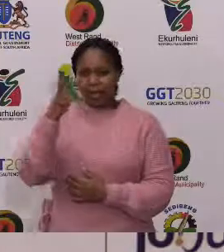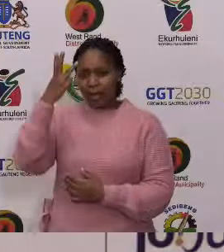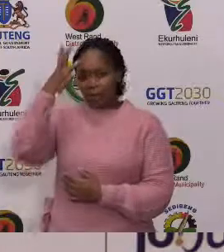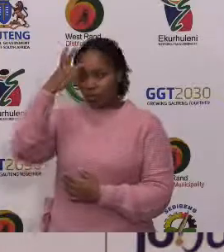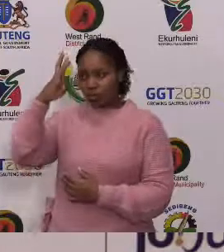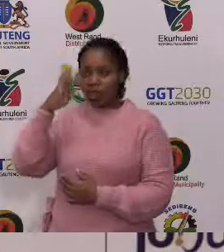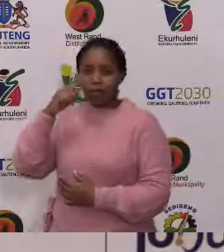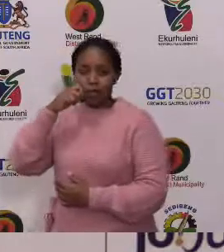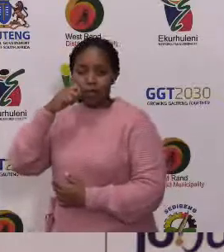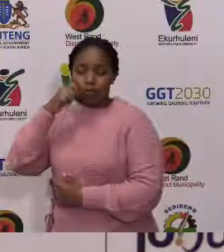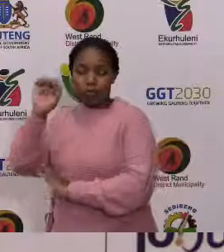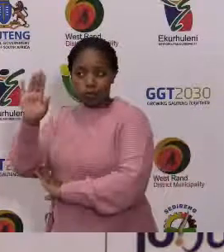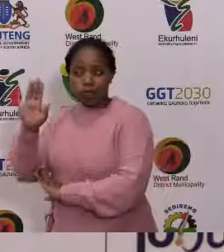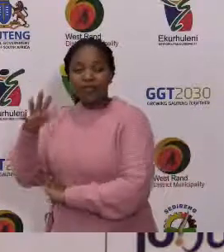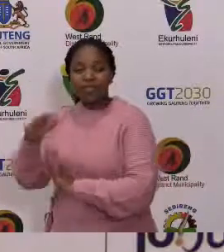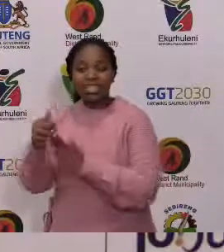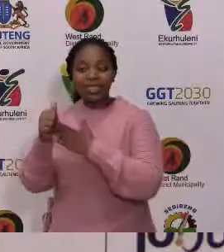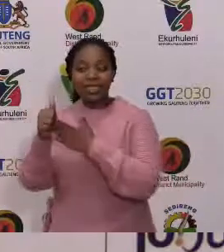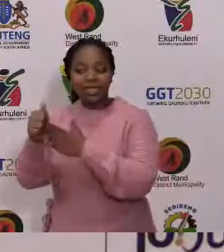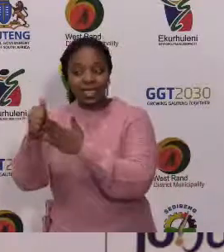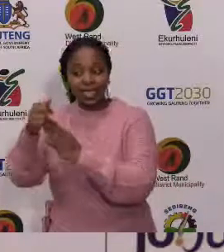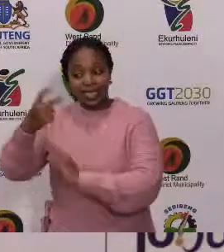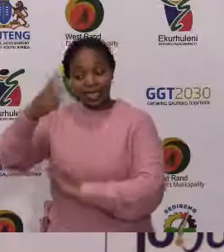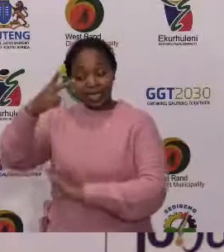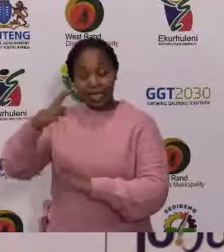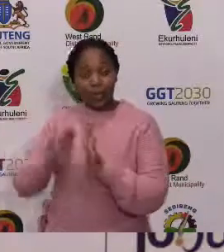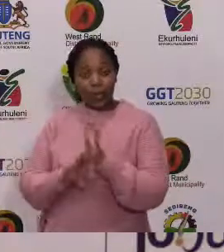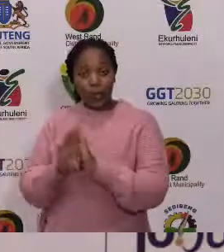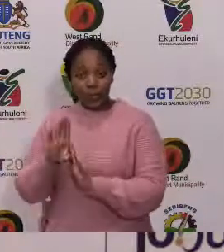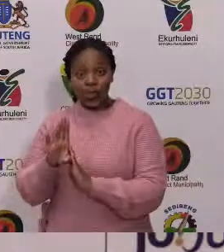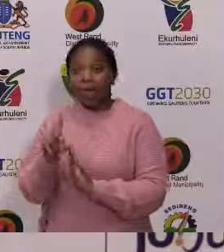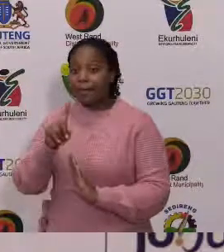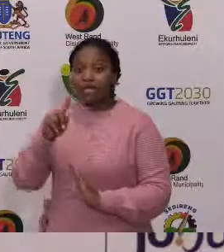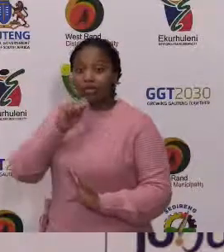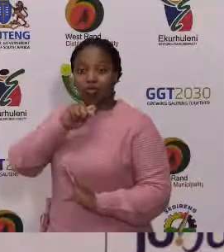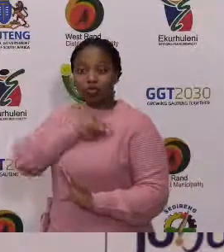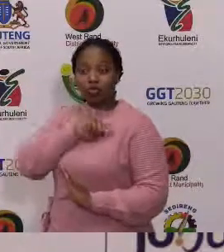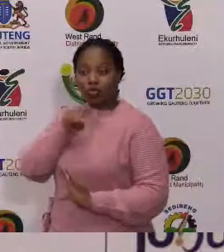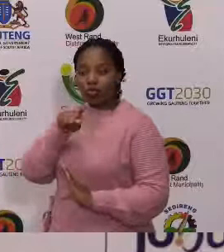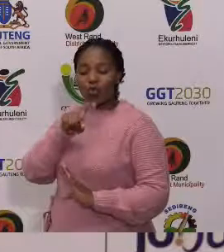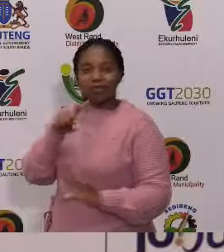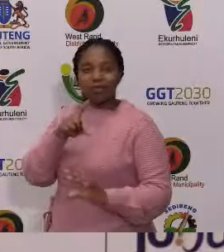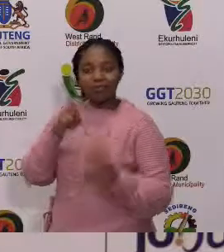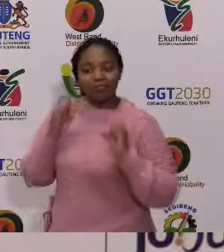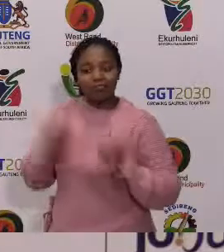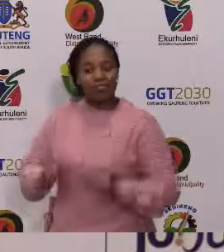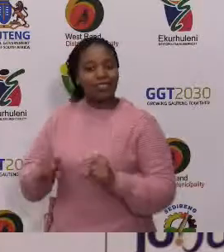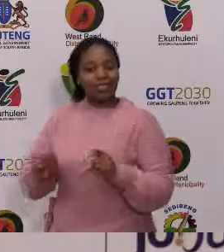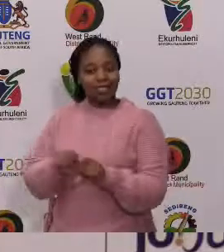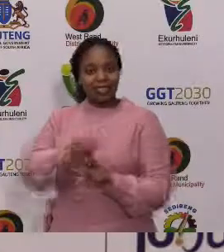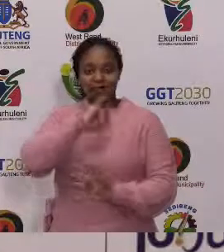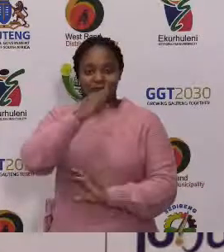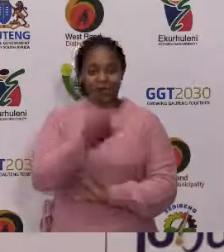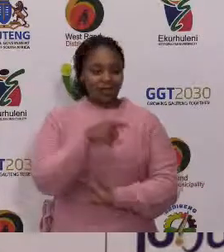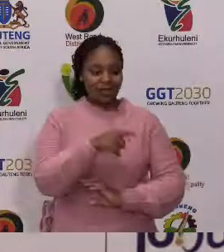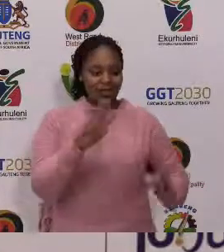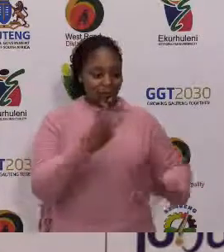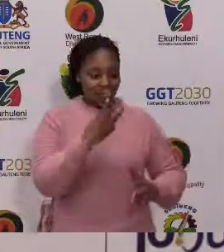led the second wave, but Tshwane was not hit as hard as Johannesburg during